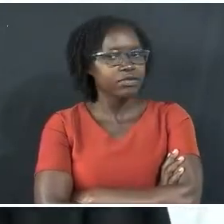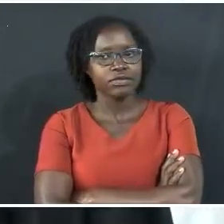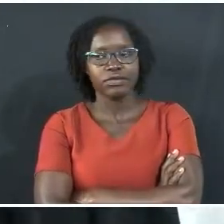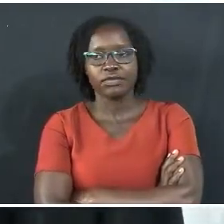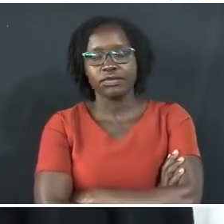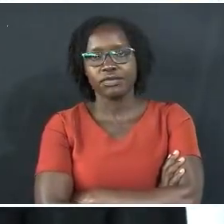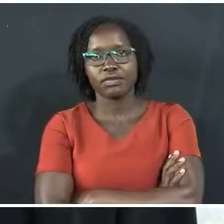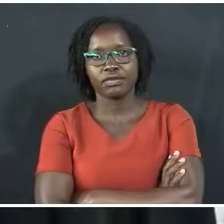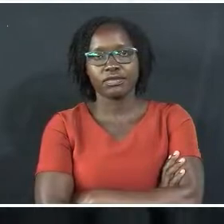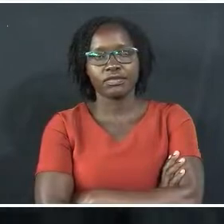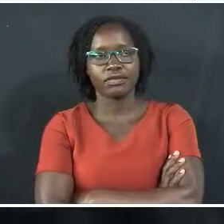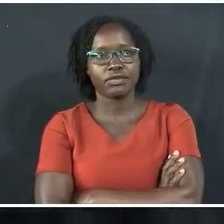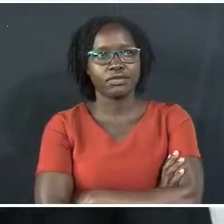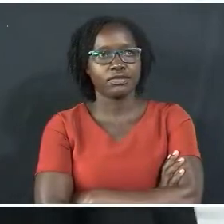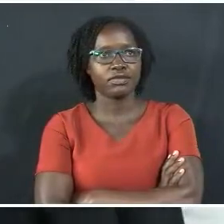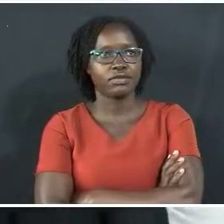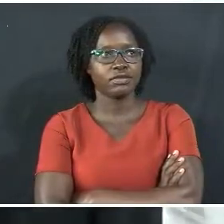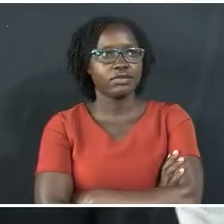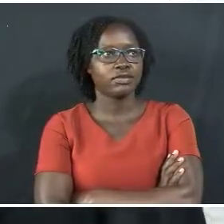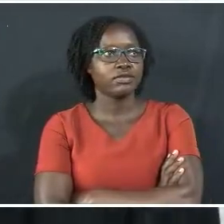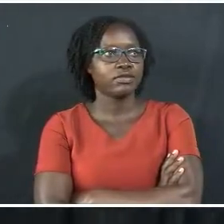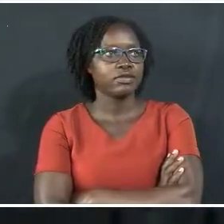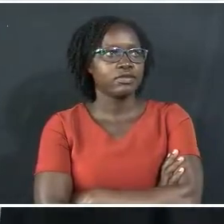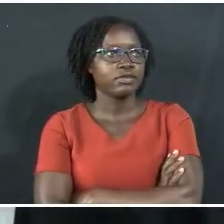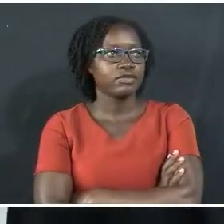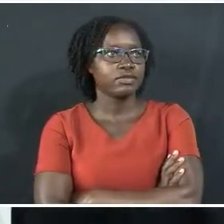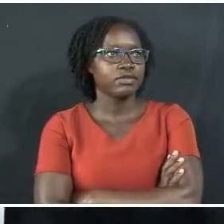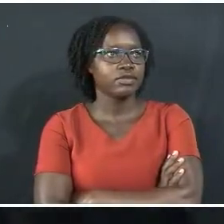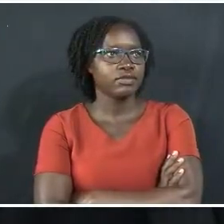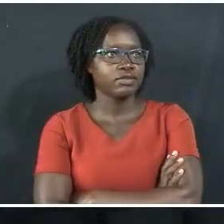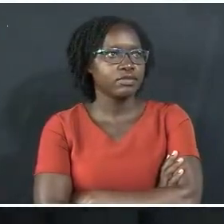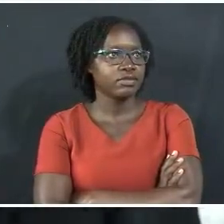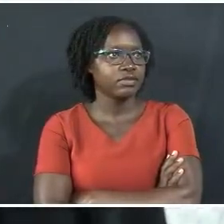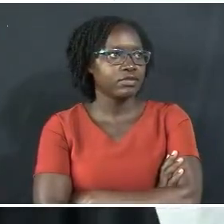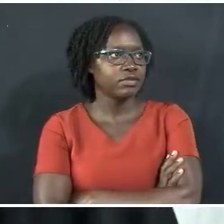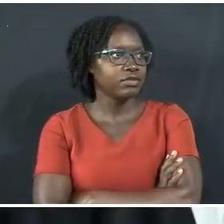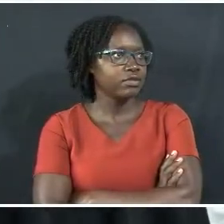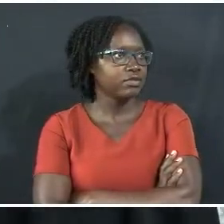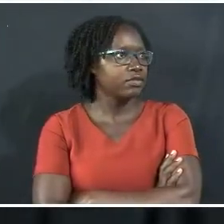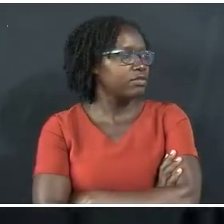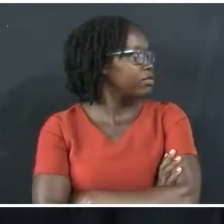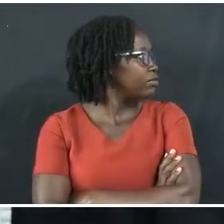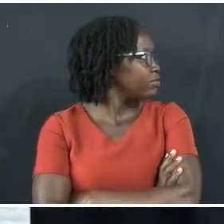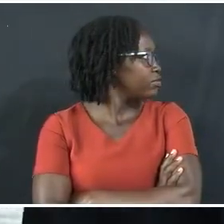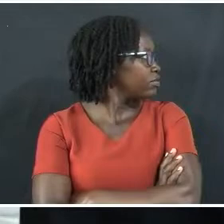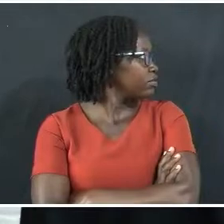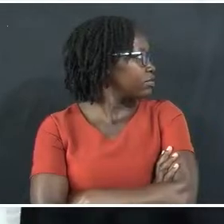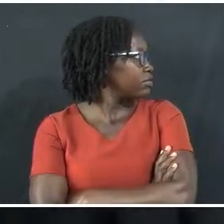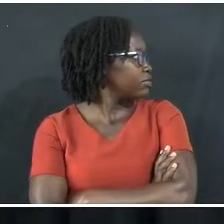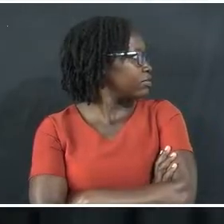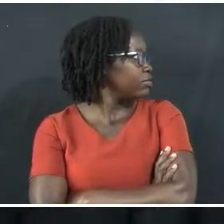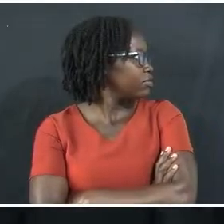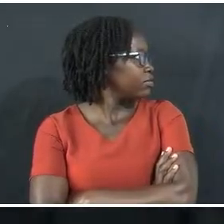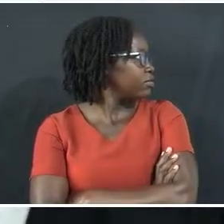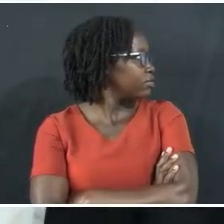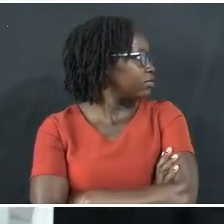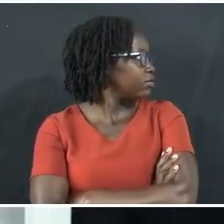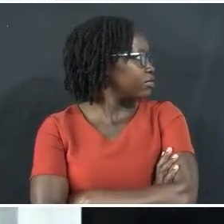Well done. Well done. Well done. Well